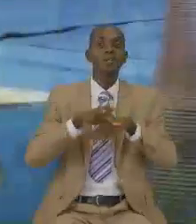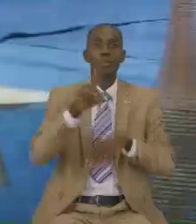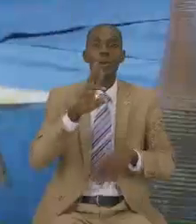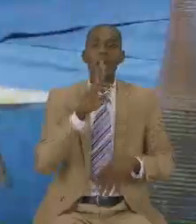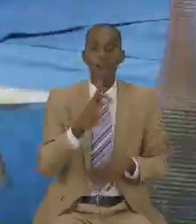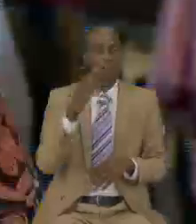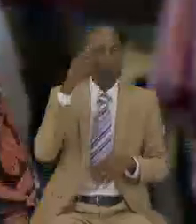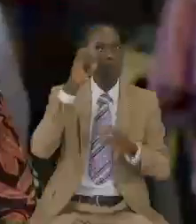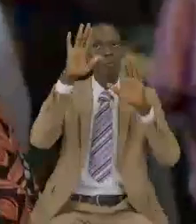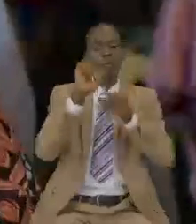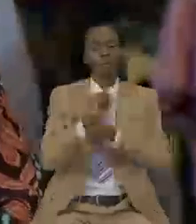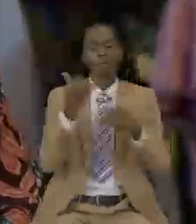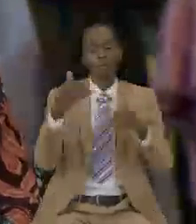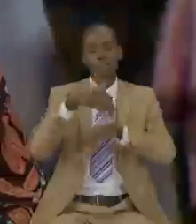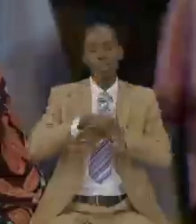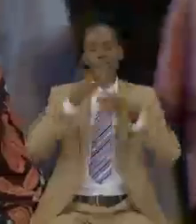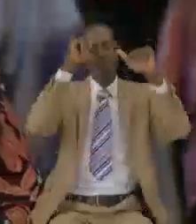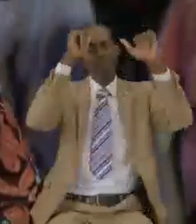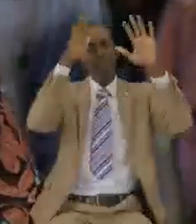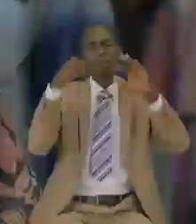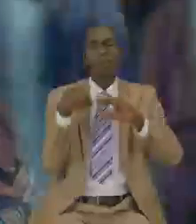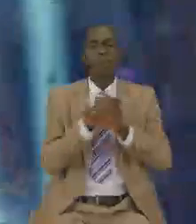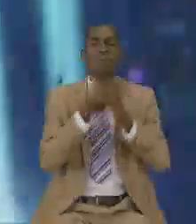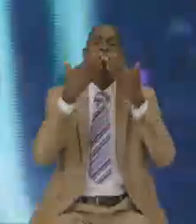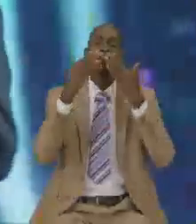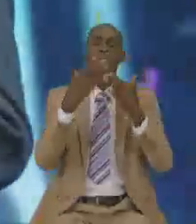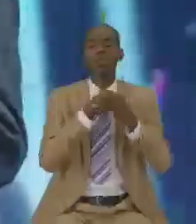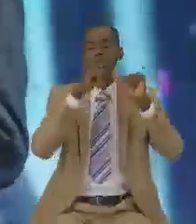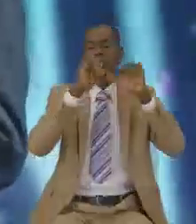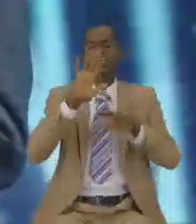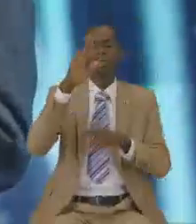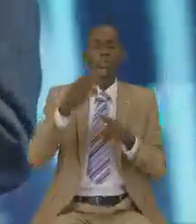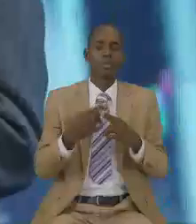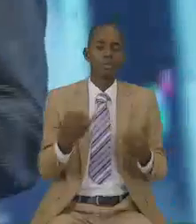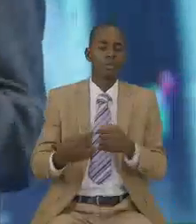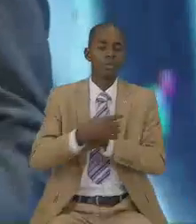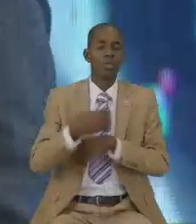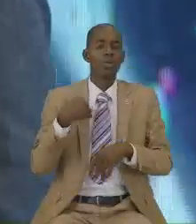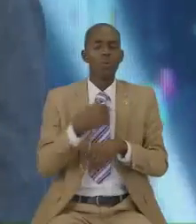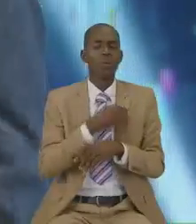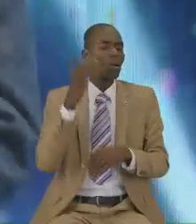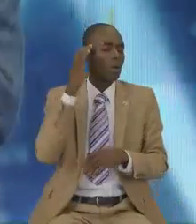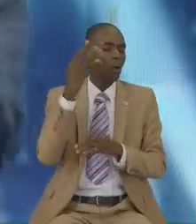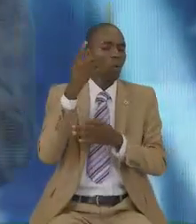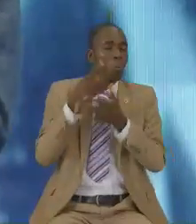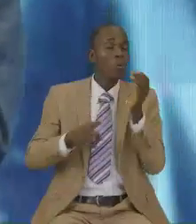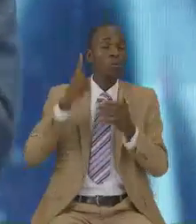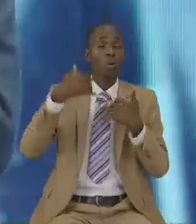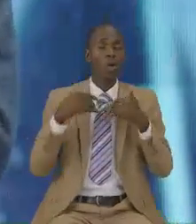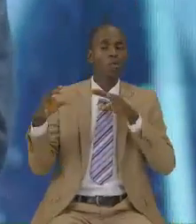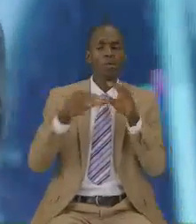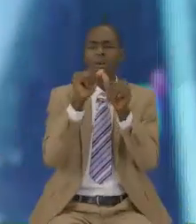today. Father, we thank you today and bless your name. We've heard of what you've done all over